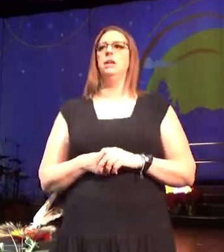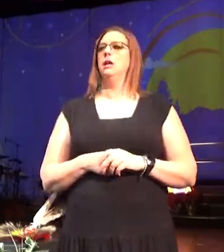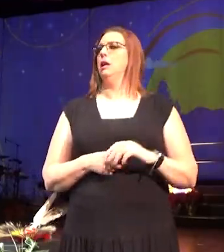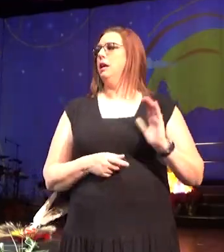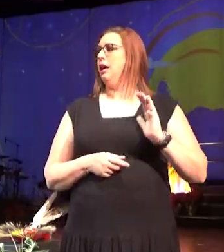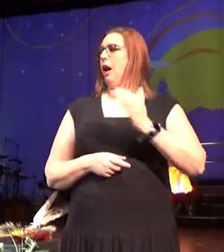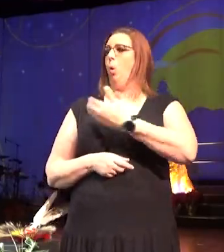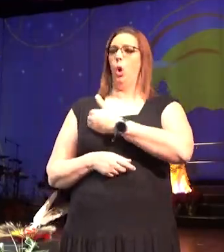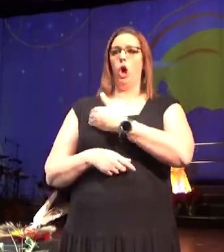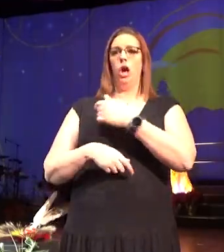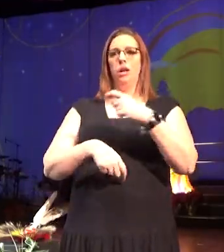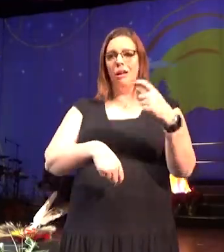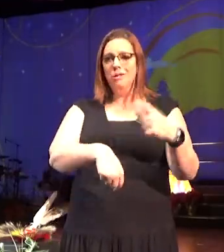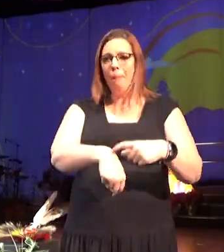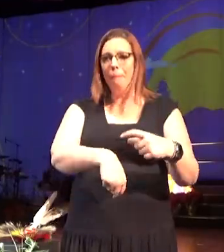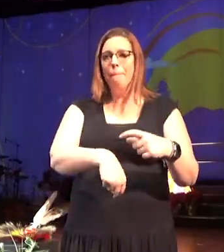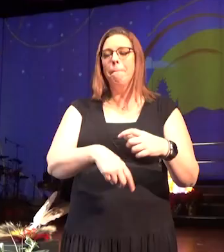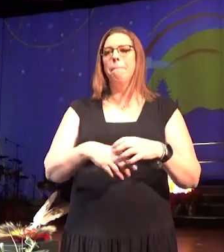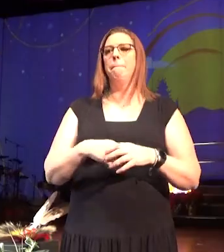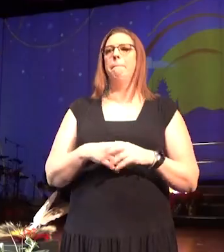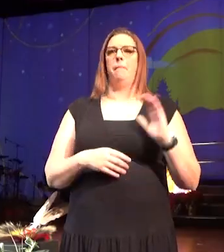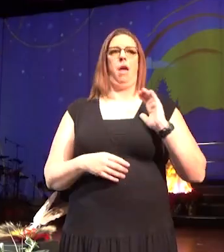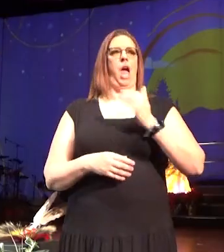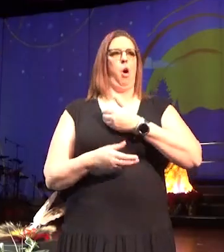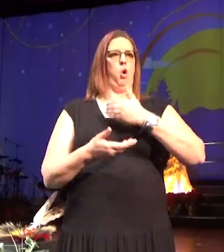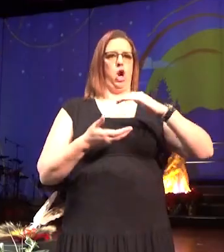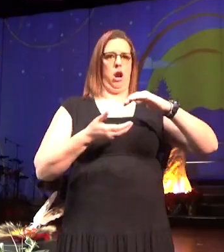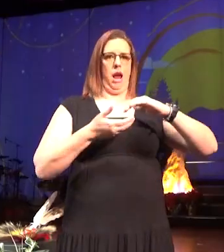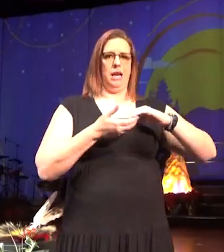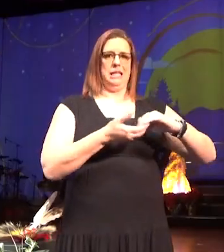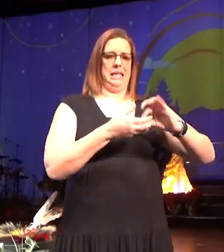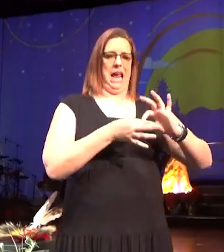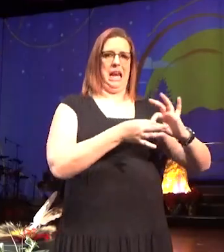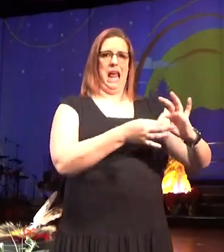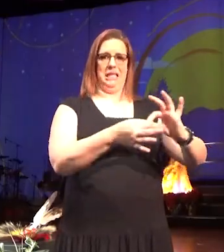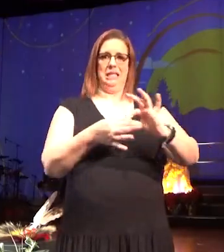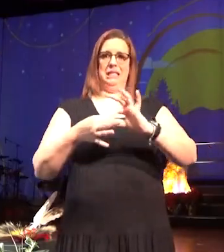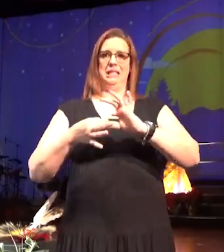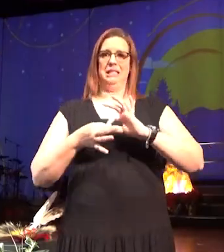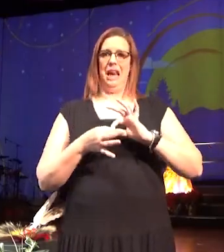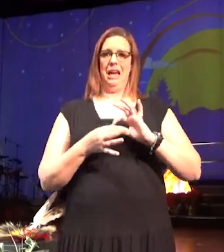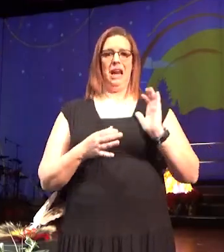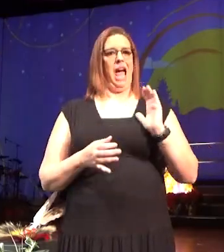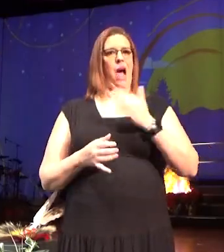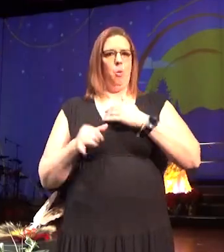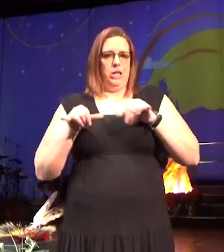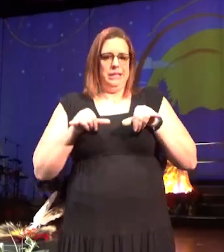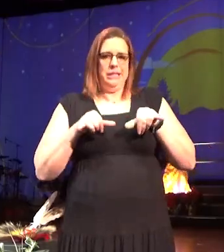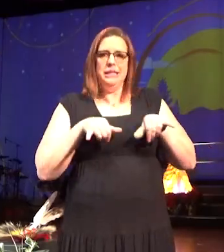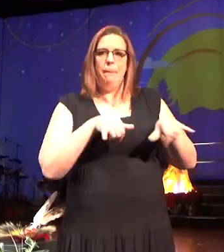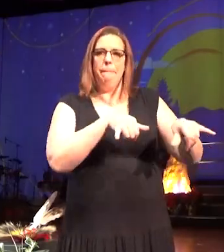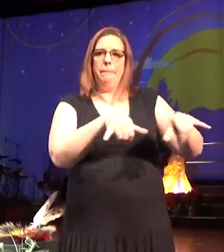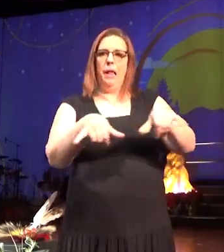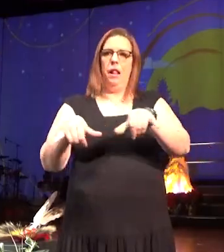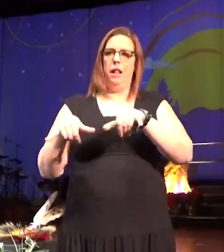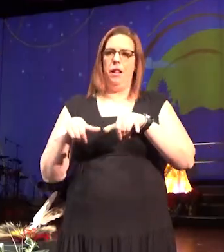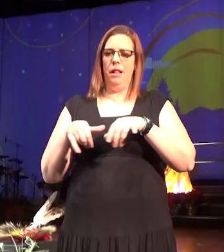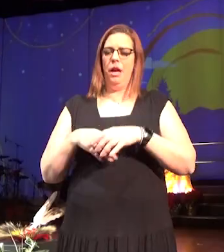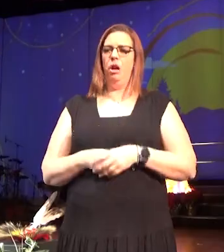our time, our connectedness, our similarities,